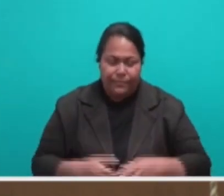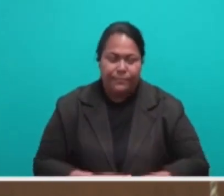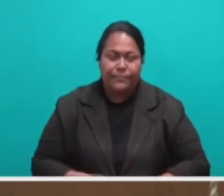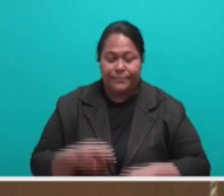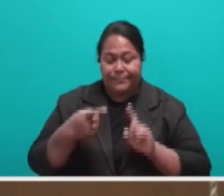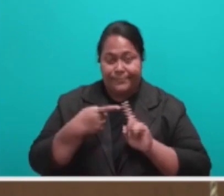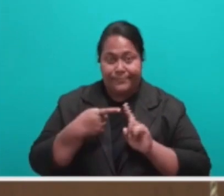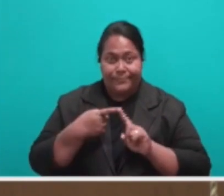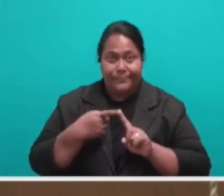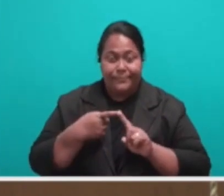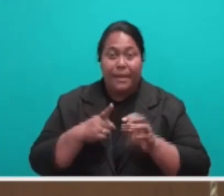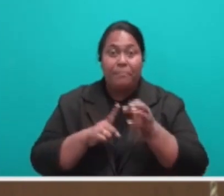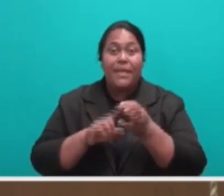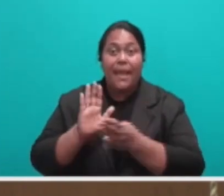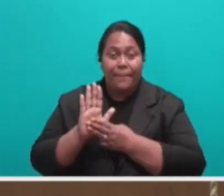1. The Prime Minister.